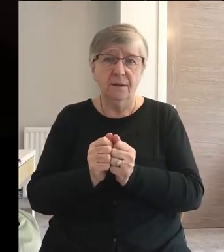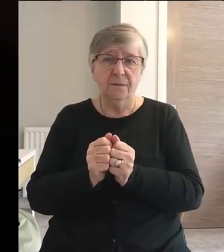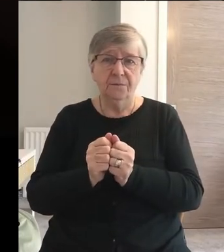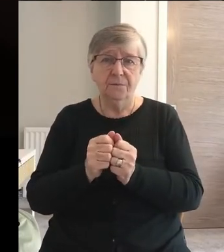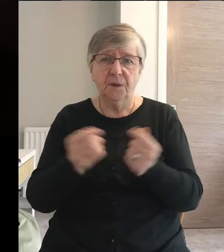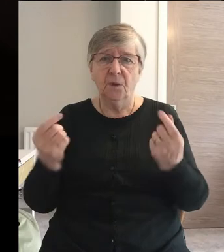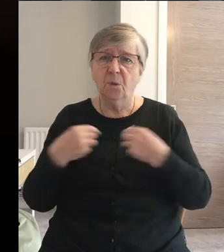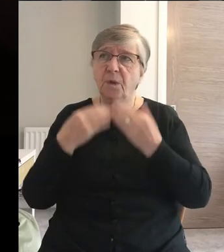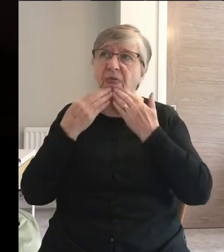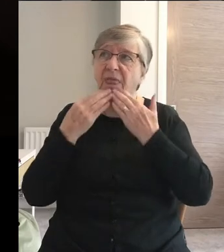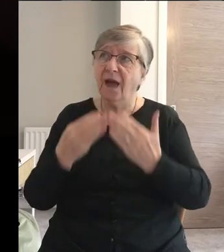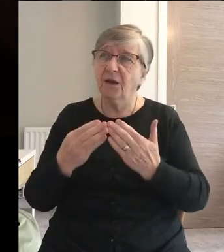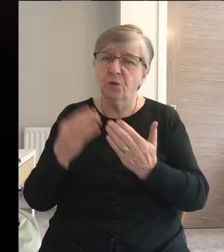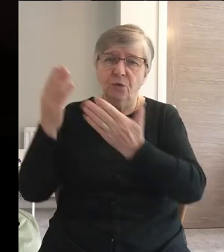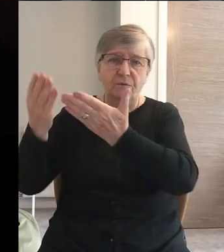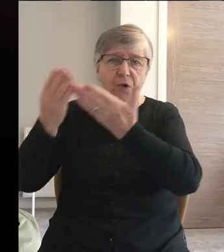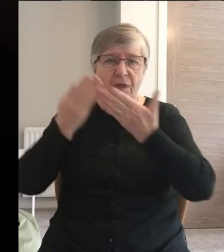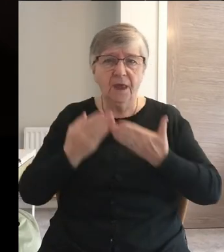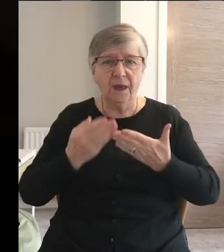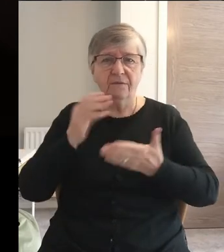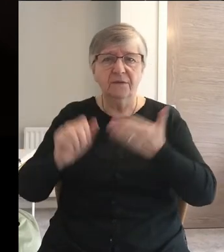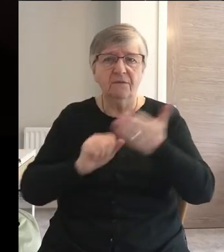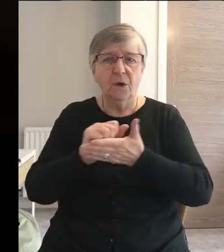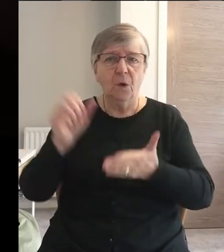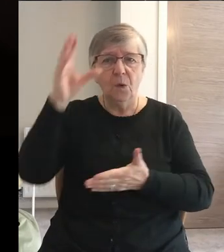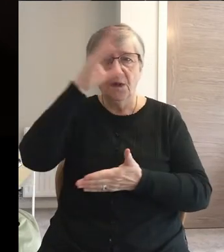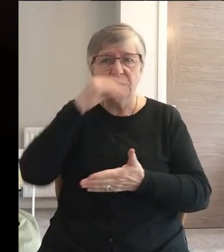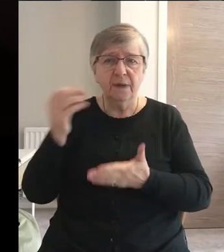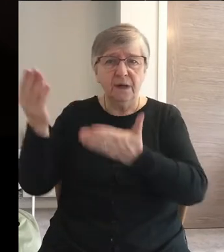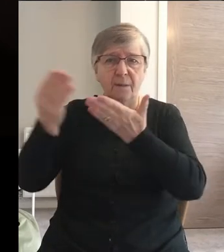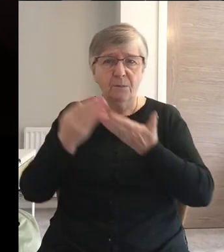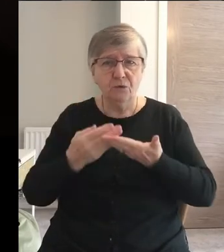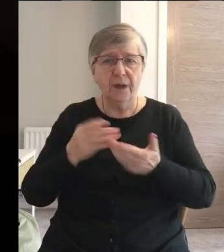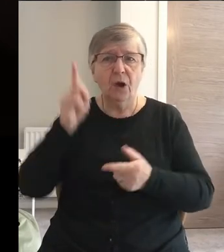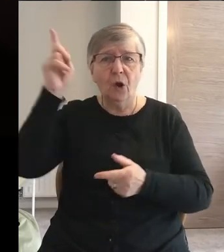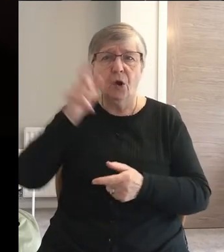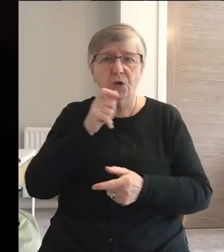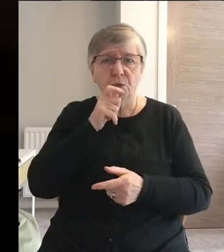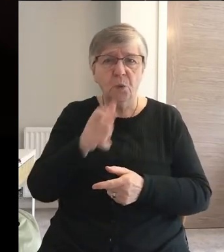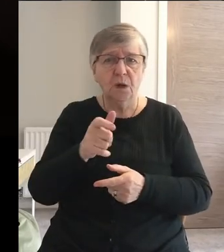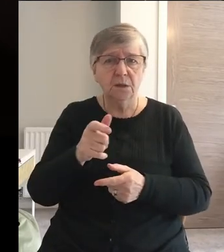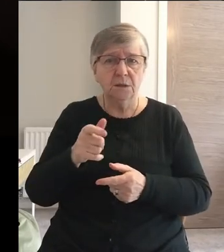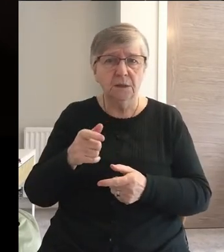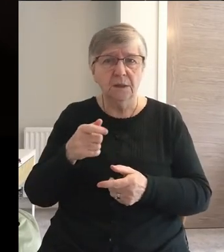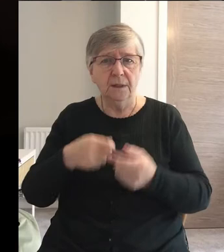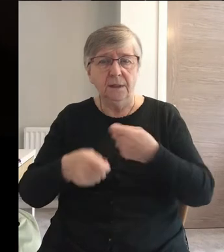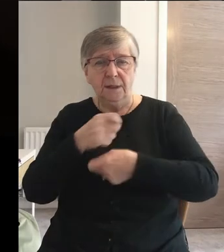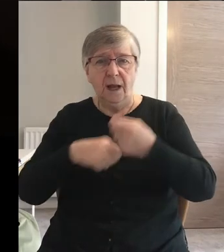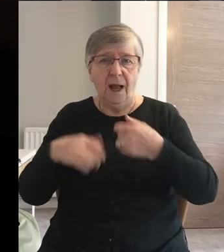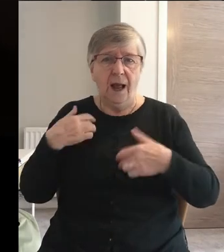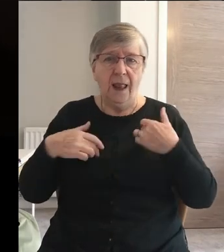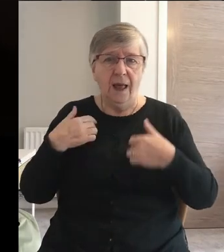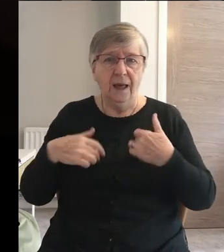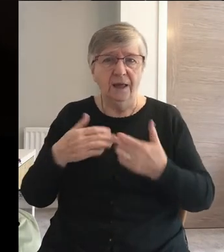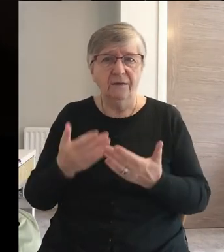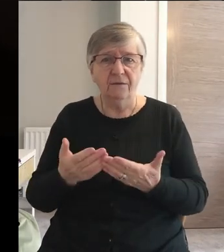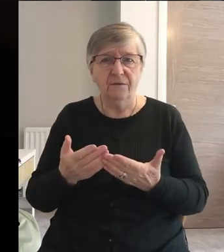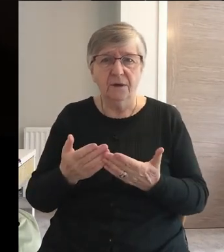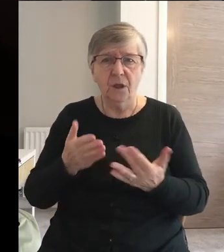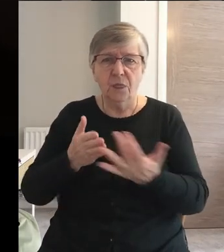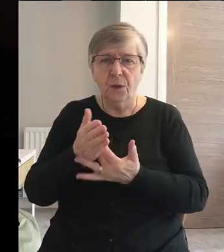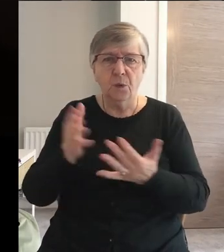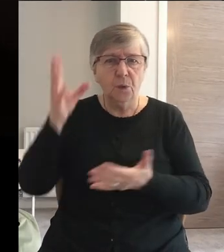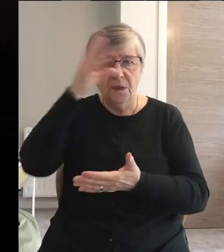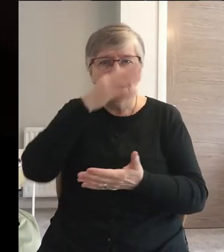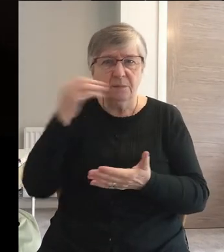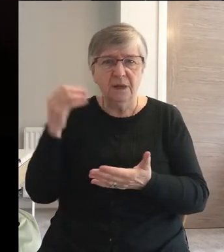We thank you for the gift of your Spirit who brings the Word of God to life in our lives. Through your Spirit, keep us